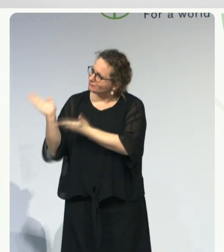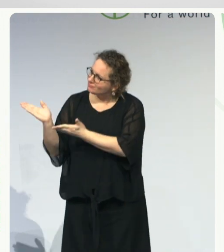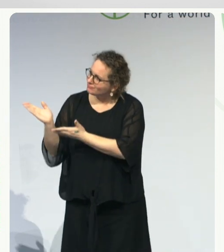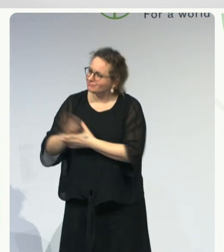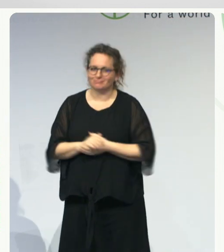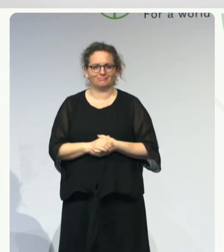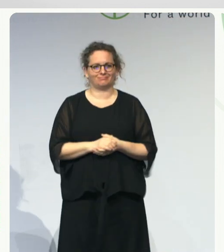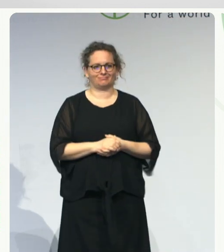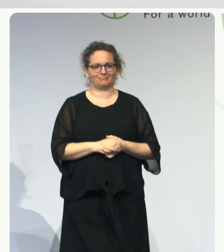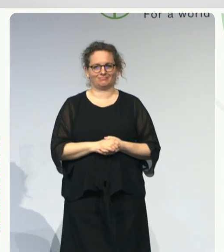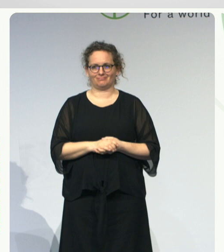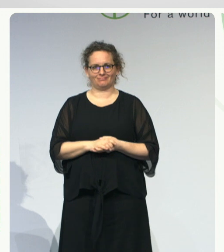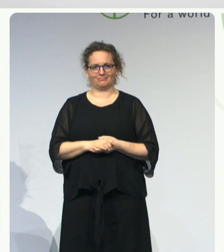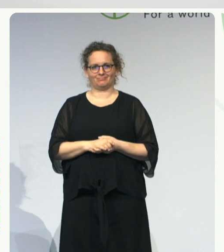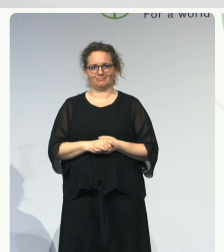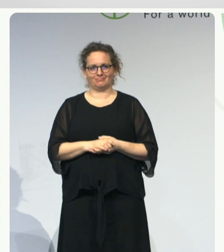What's that?